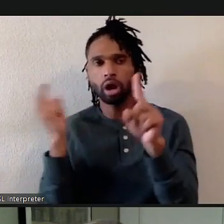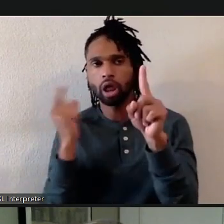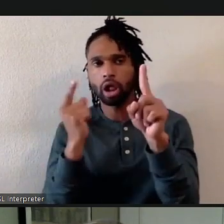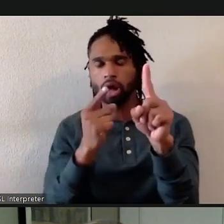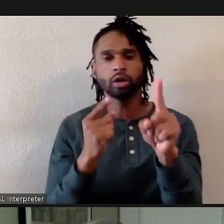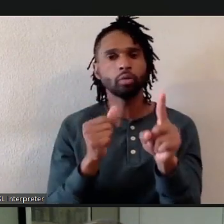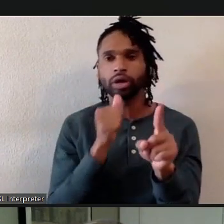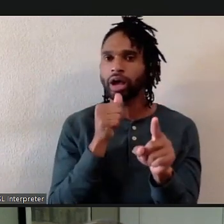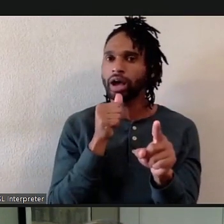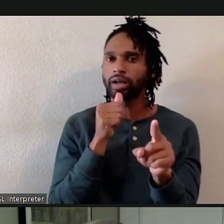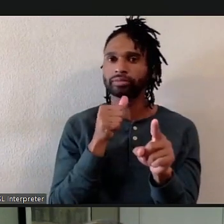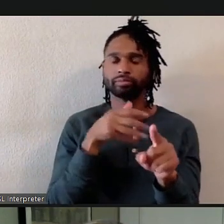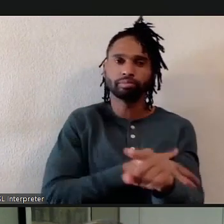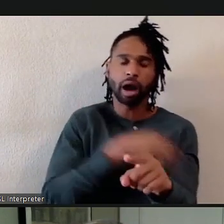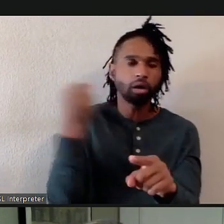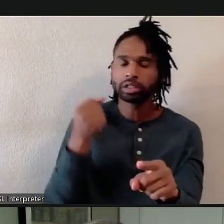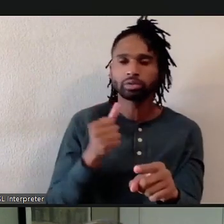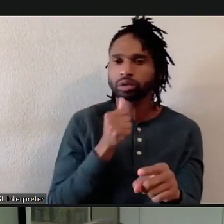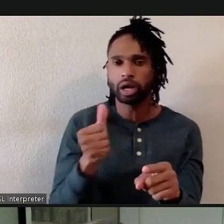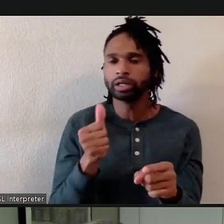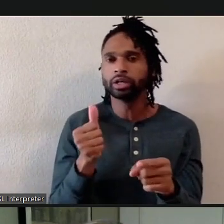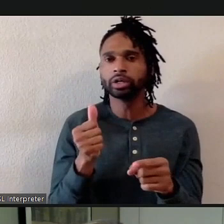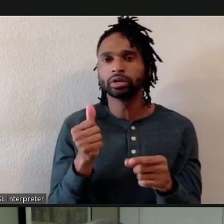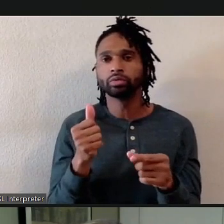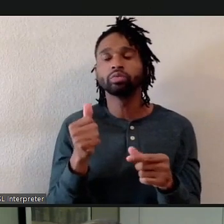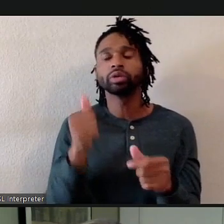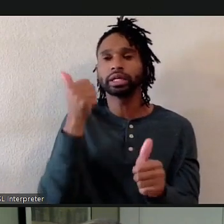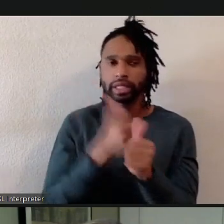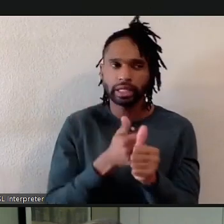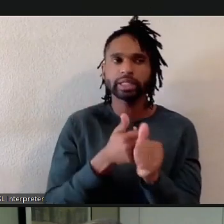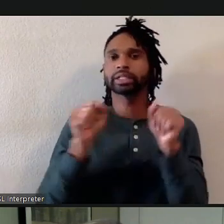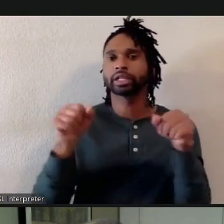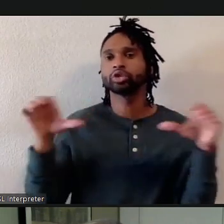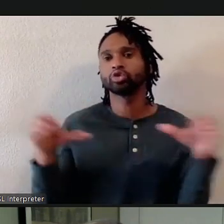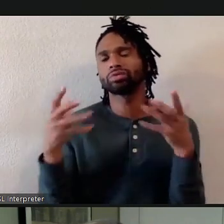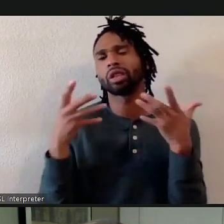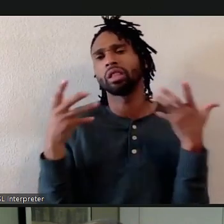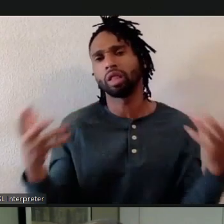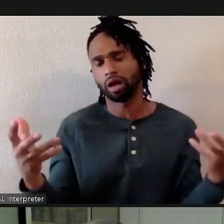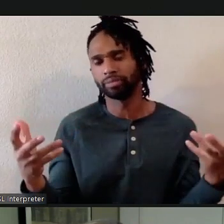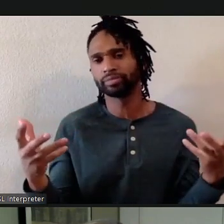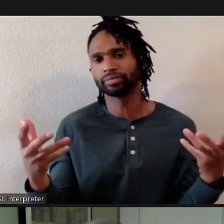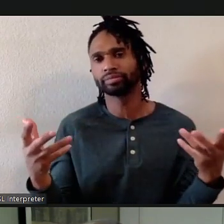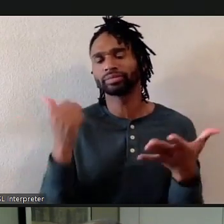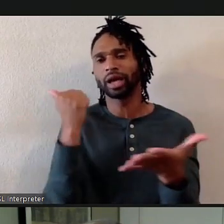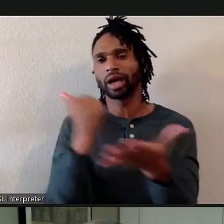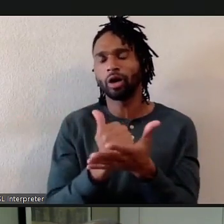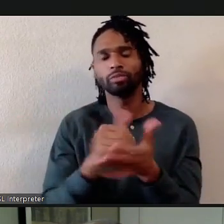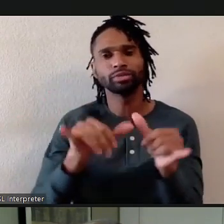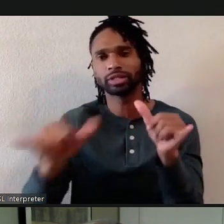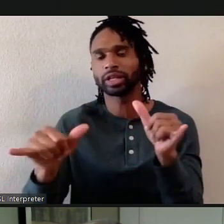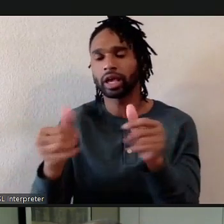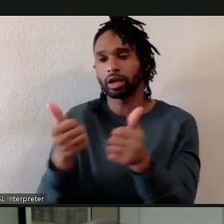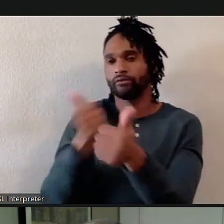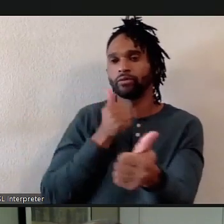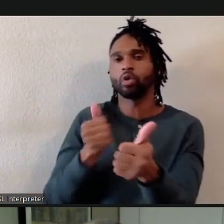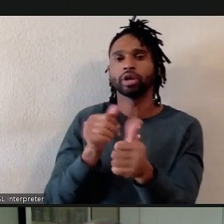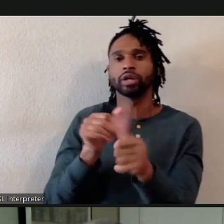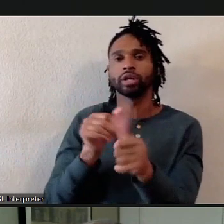powerless in that effort. We each can do a lot to help us stay out of that